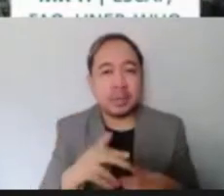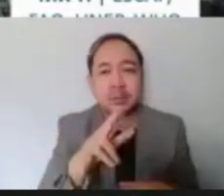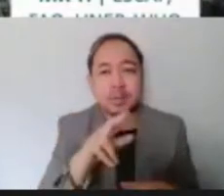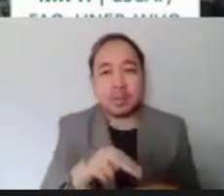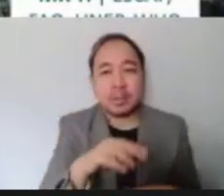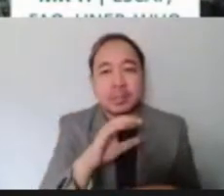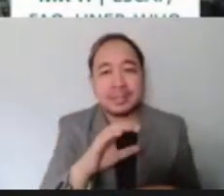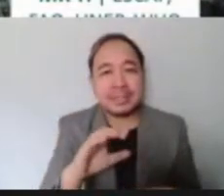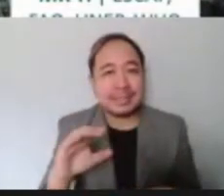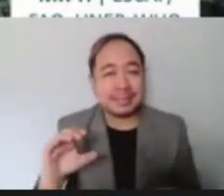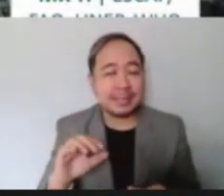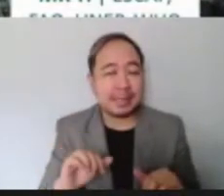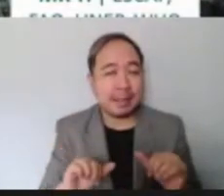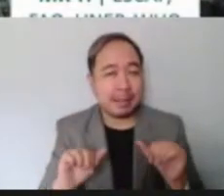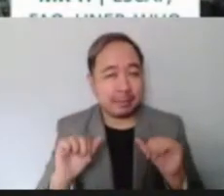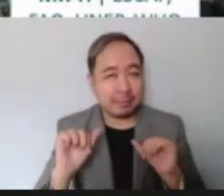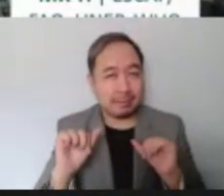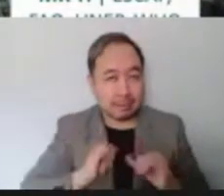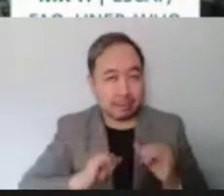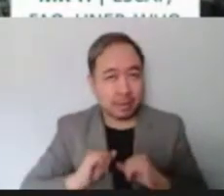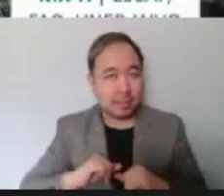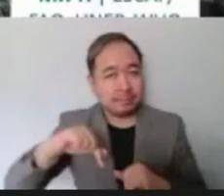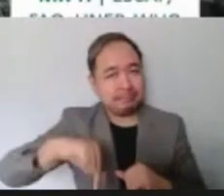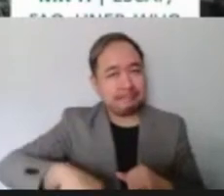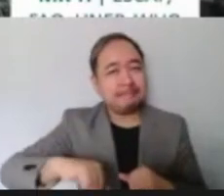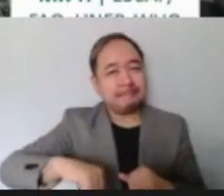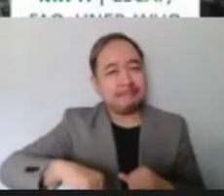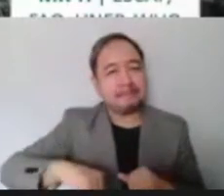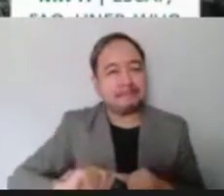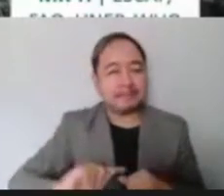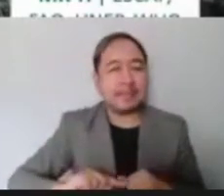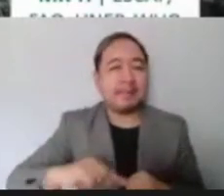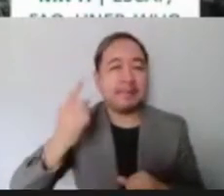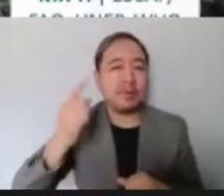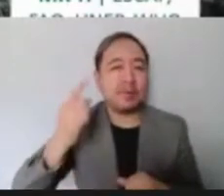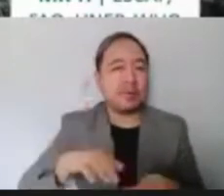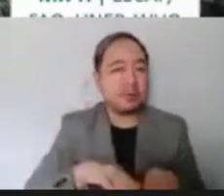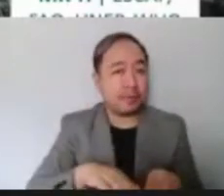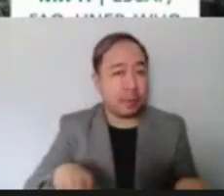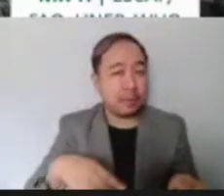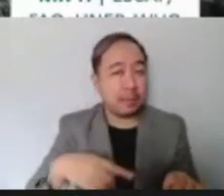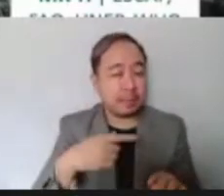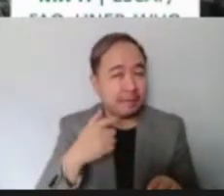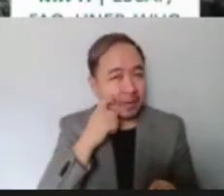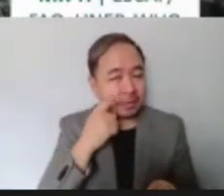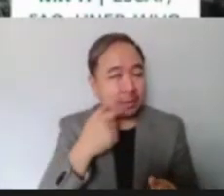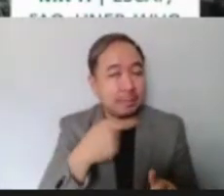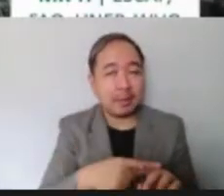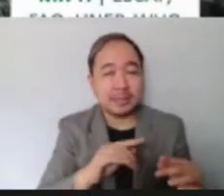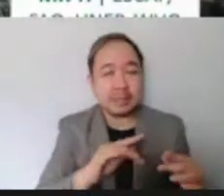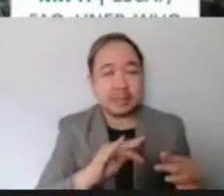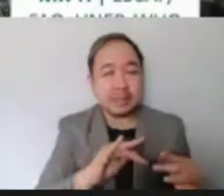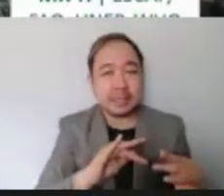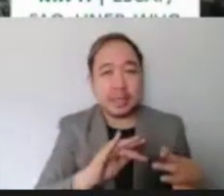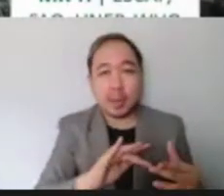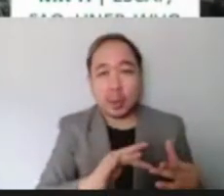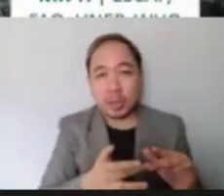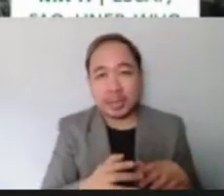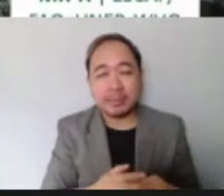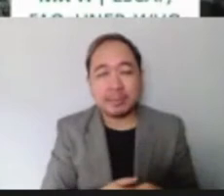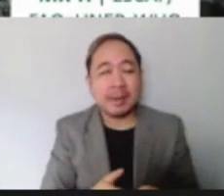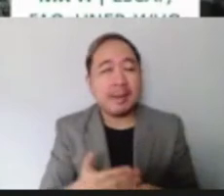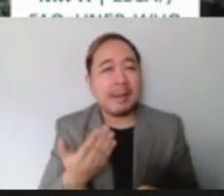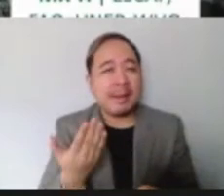theater on the ground of floor and also online also light refreshment